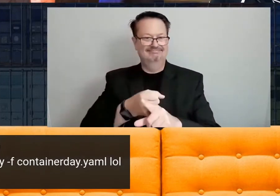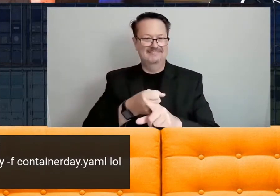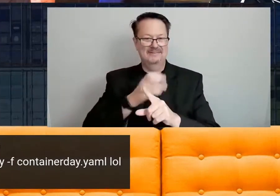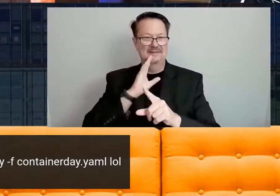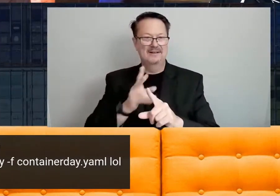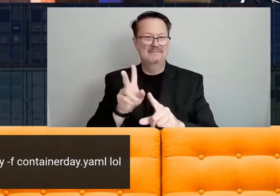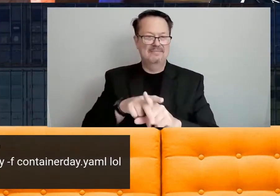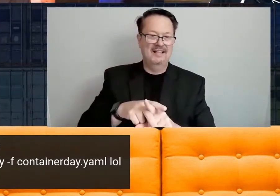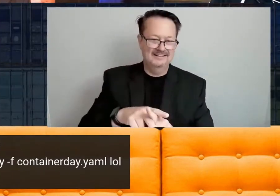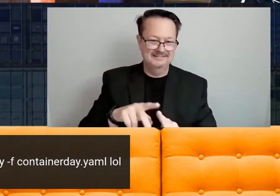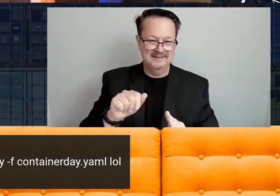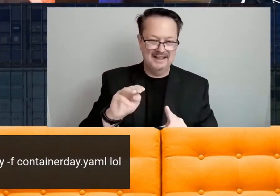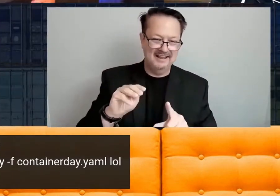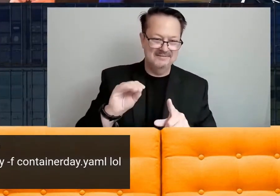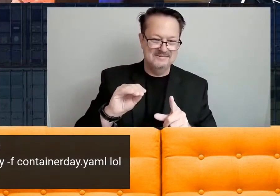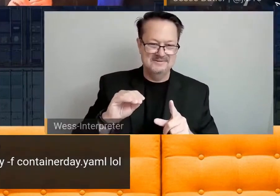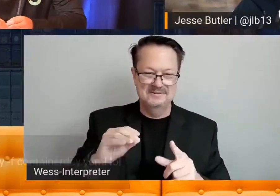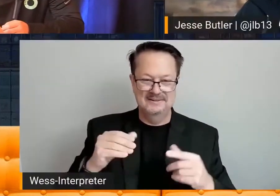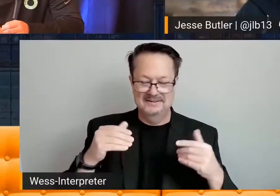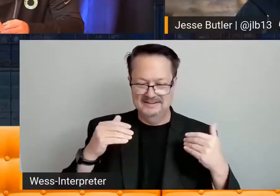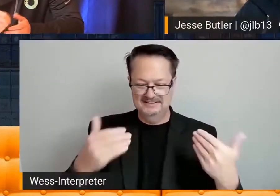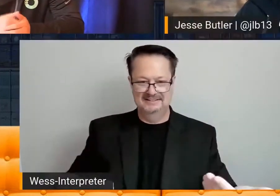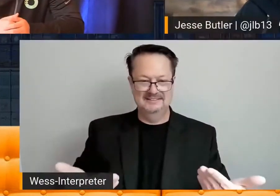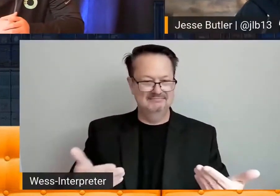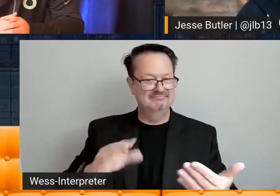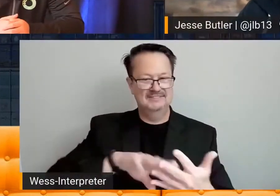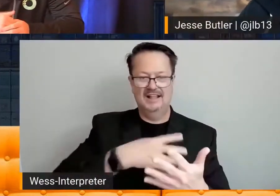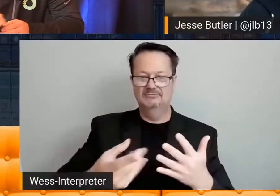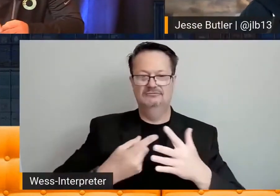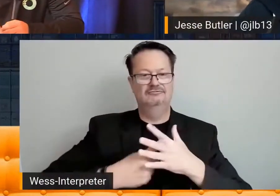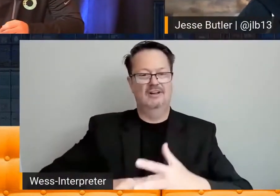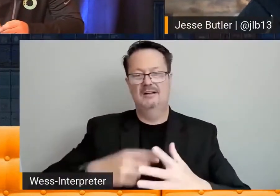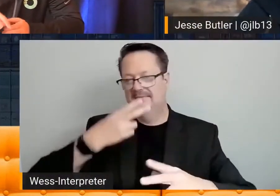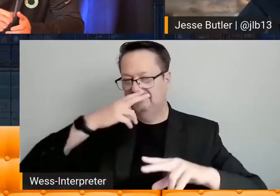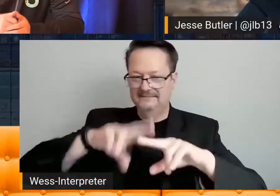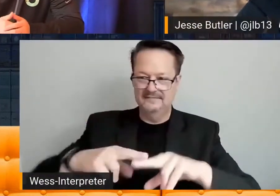YAML and get the schedule kicked off because this is going to be a fun day.